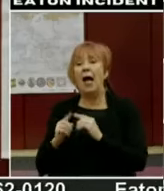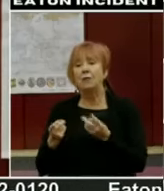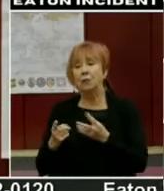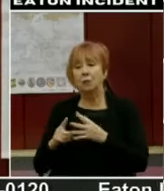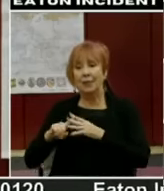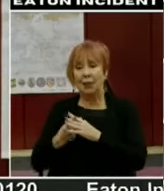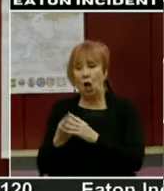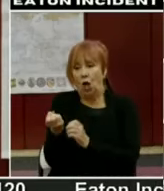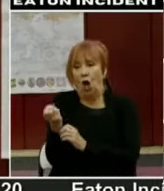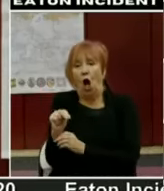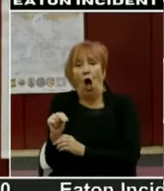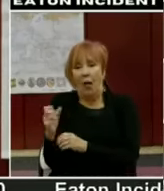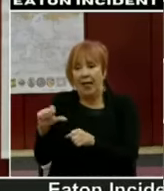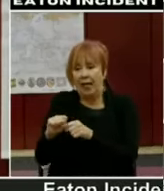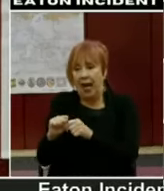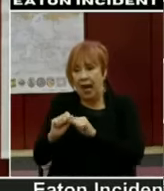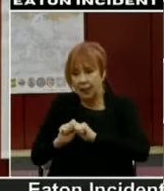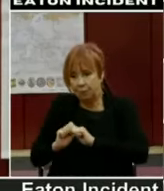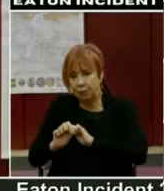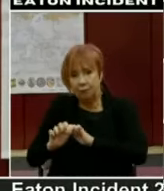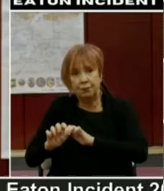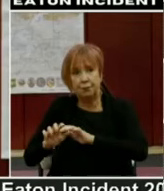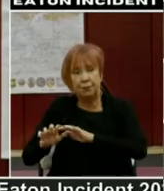system across the area.